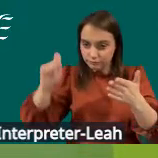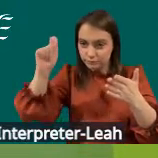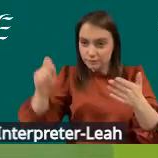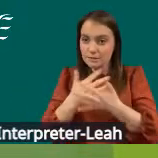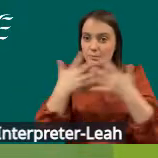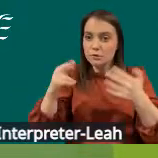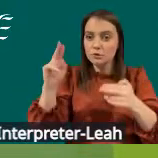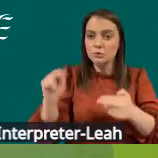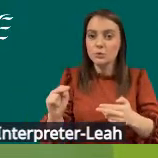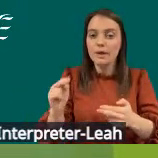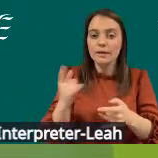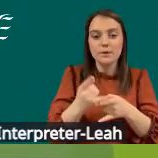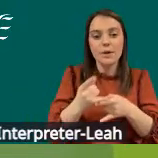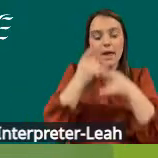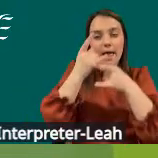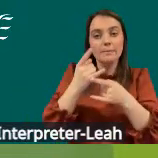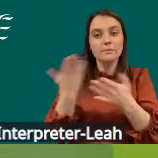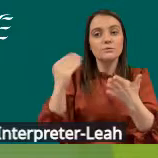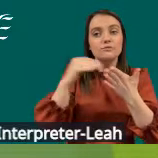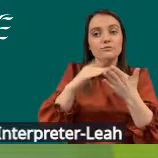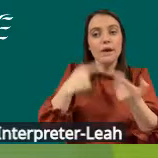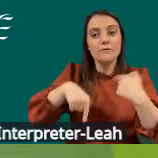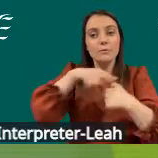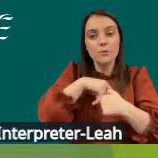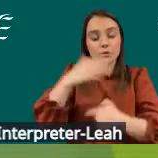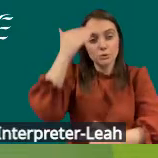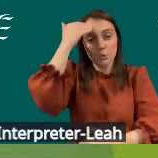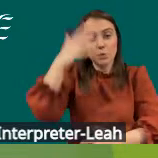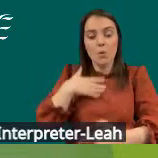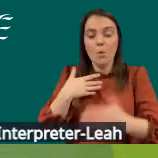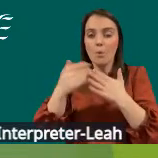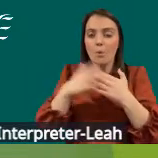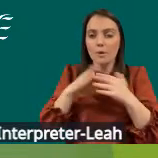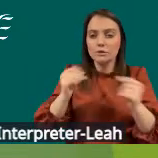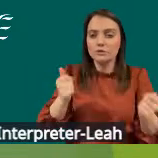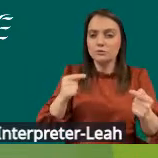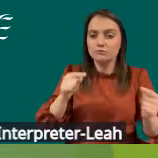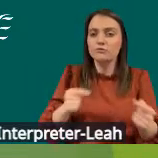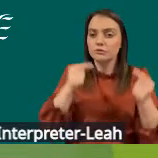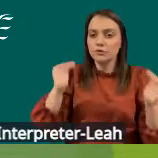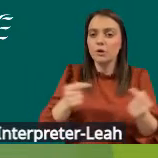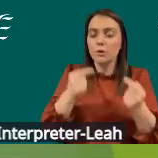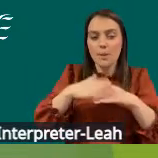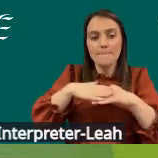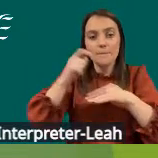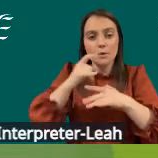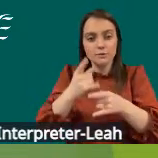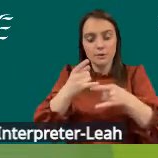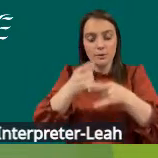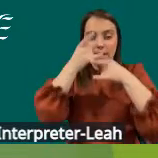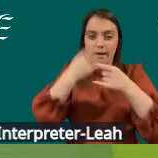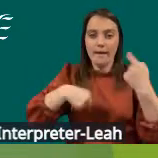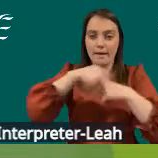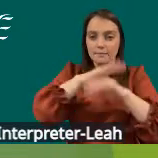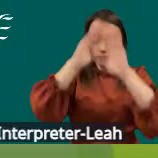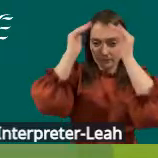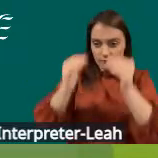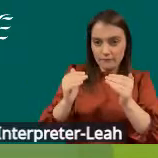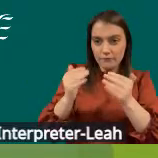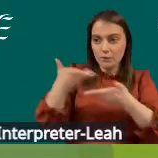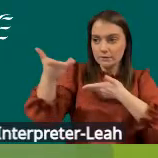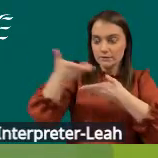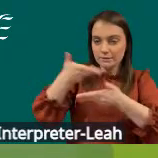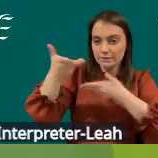really helps when you come into us to kind of know what's the most troubling symptoms that you have, and it helps to focus the